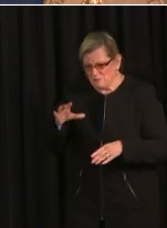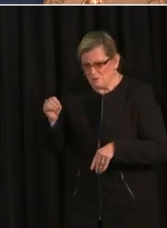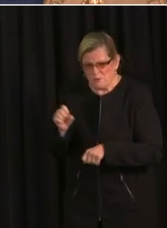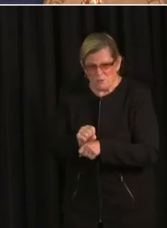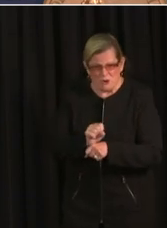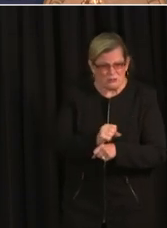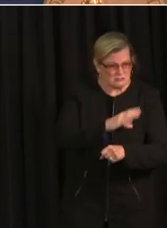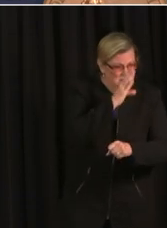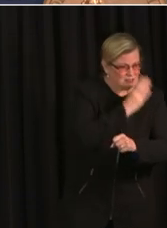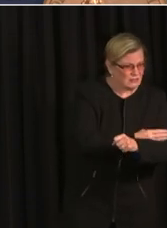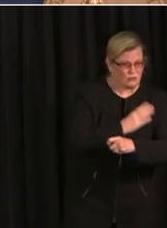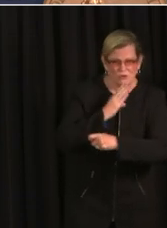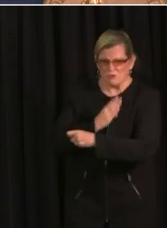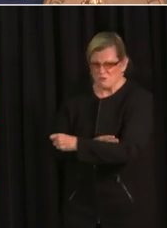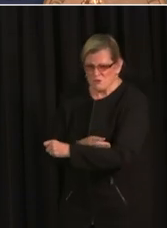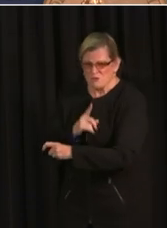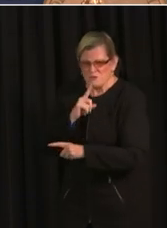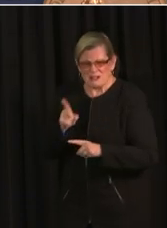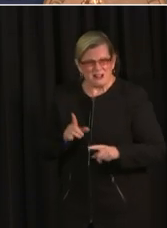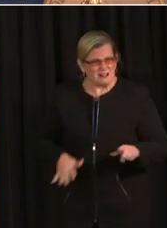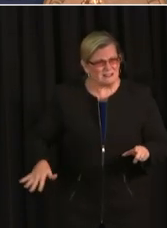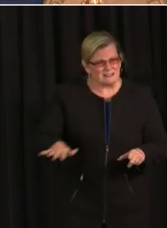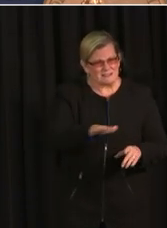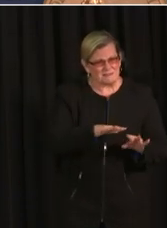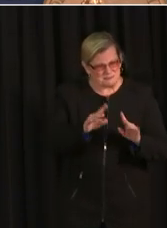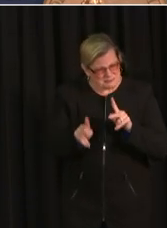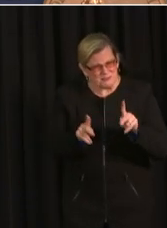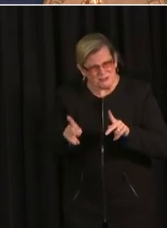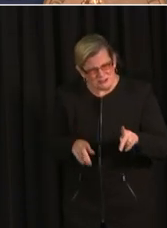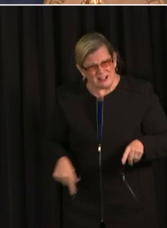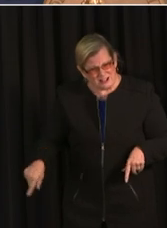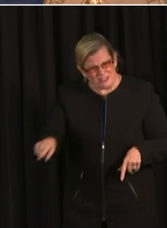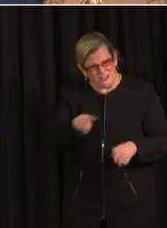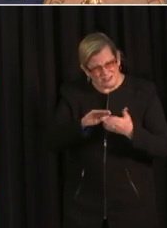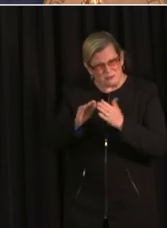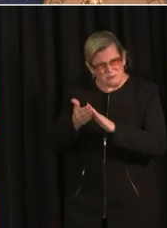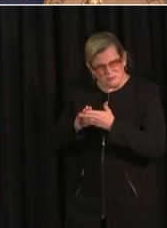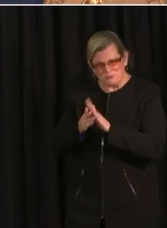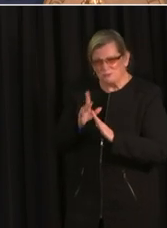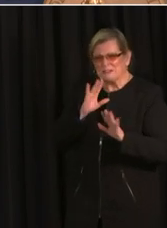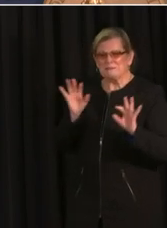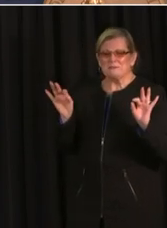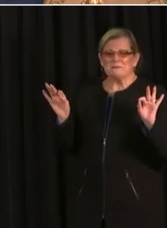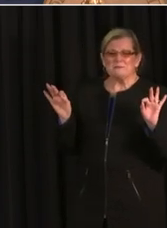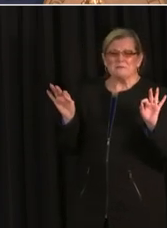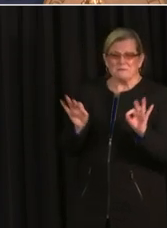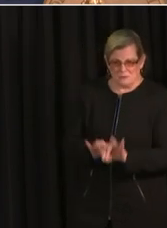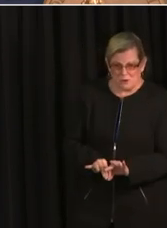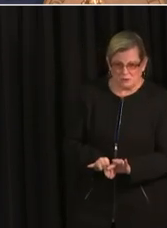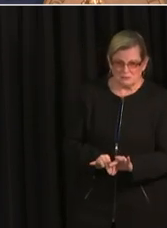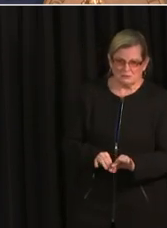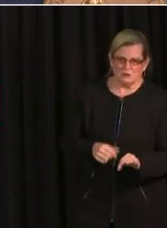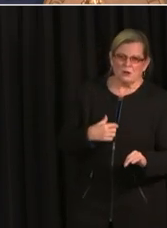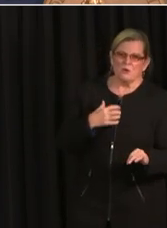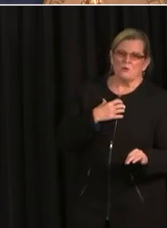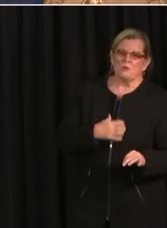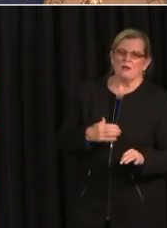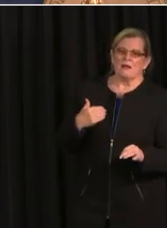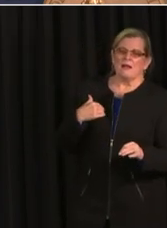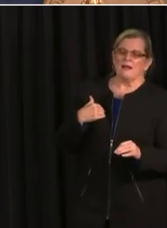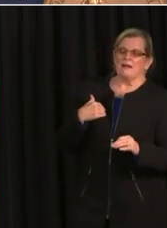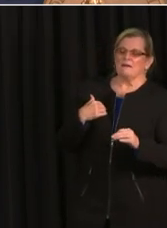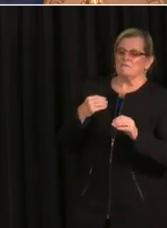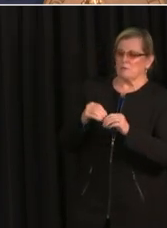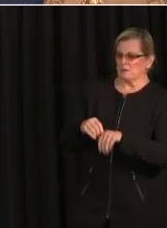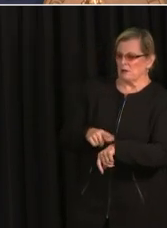daughters, people, but for COVID, who may have had more time to live their lives